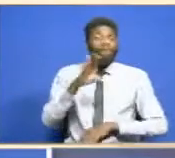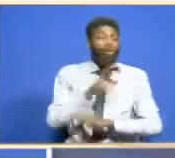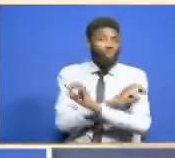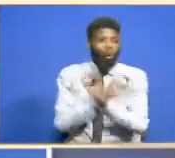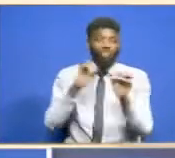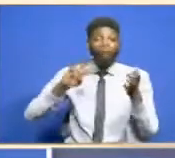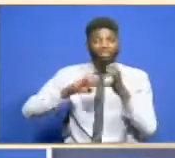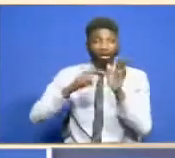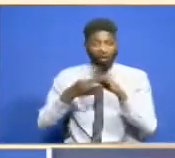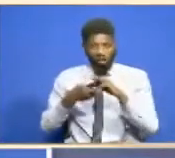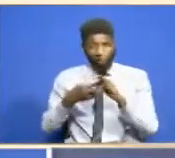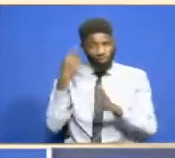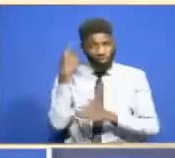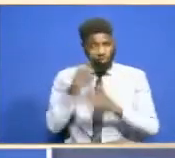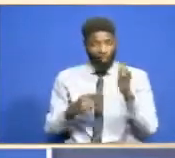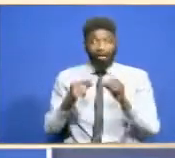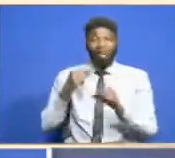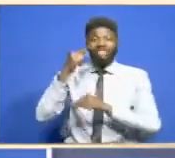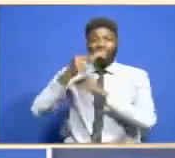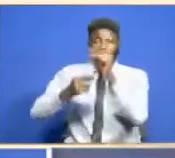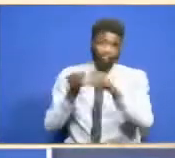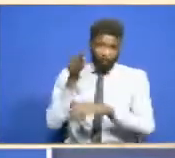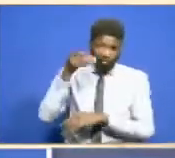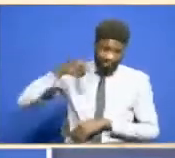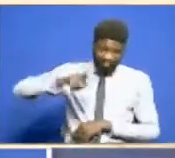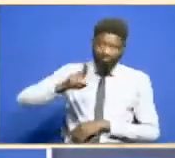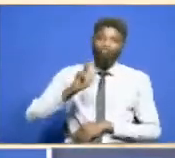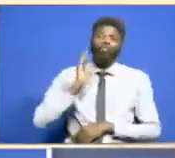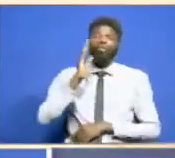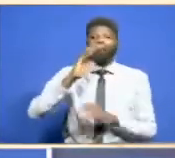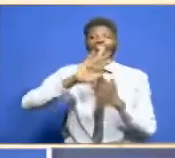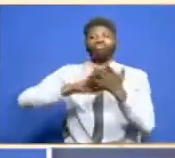generations to come will be behind schedule